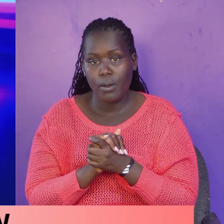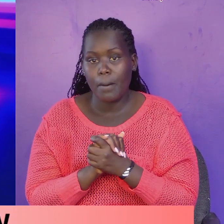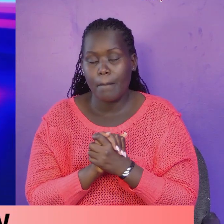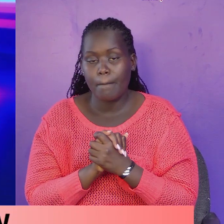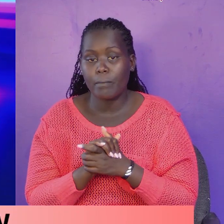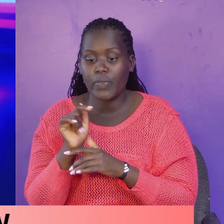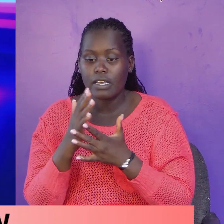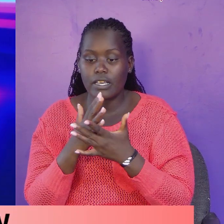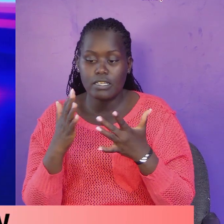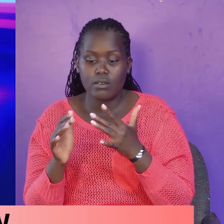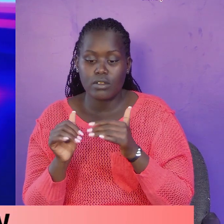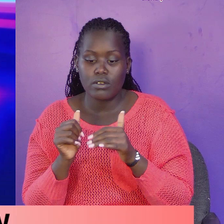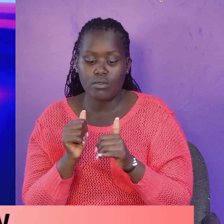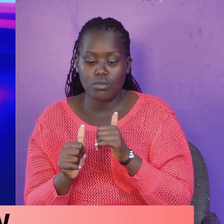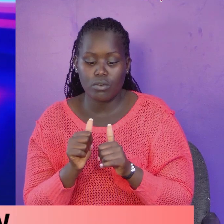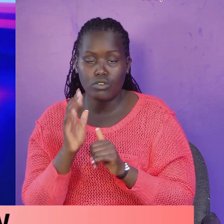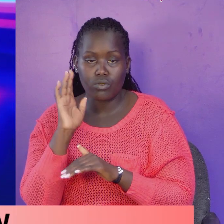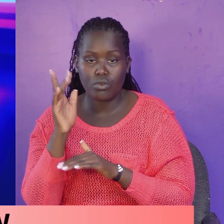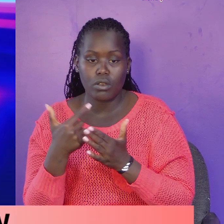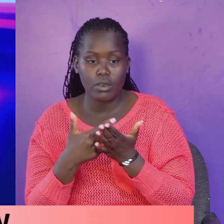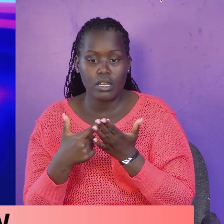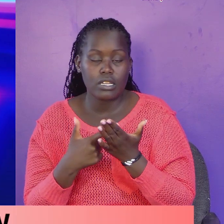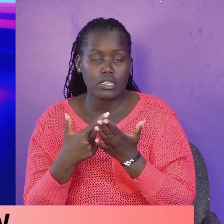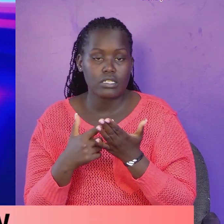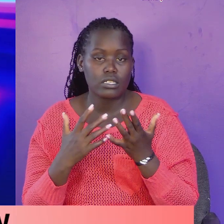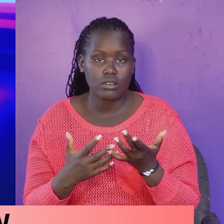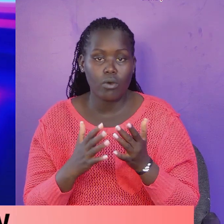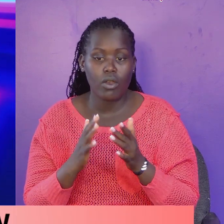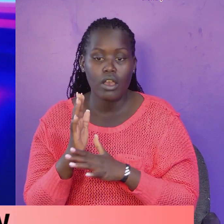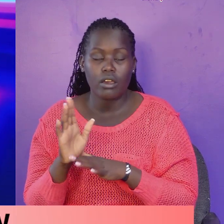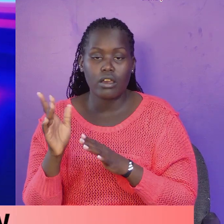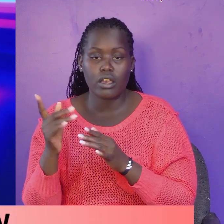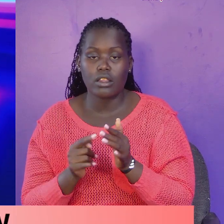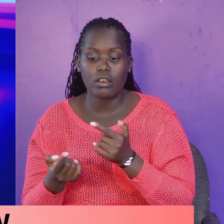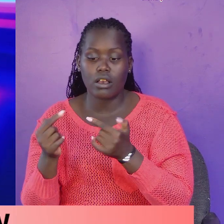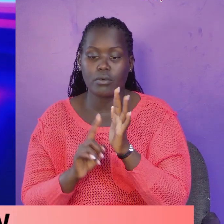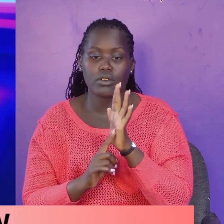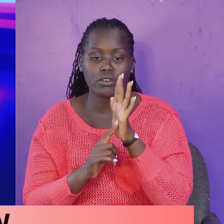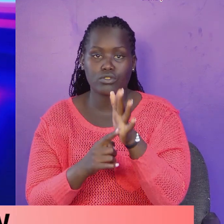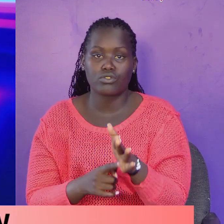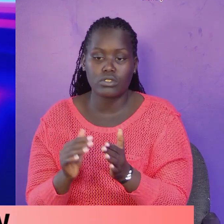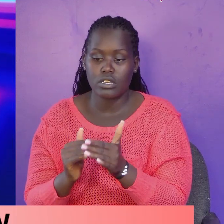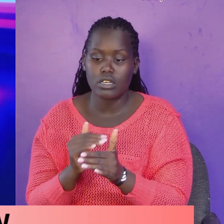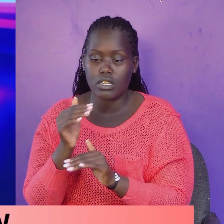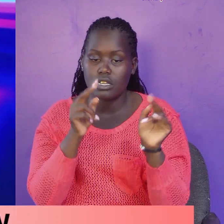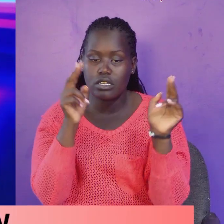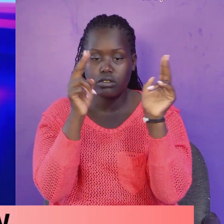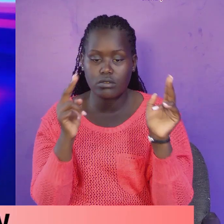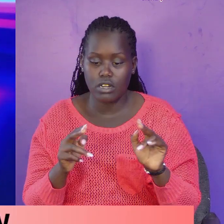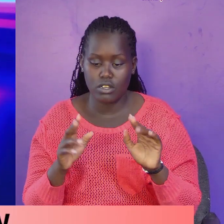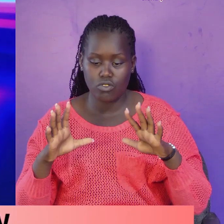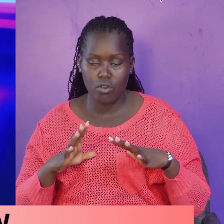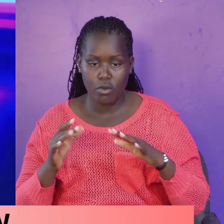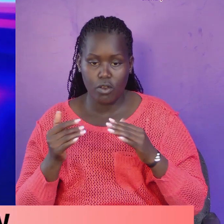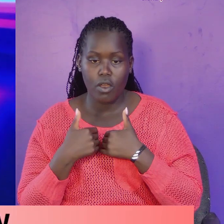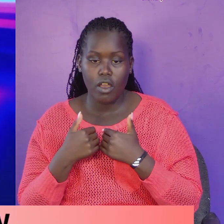This is something that we will be discussing in the upcoming shows, especially in the next international break. We will